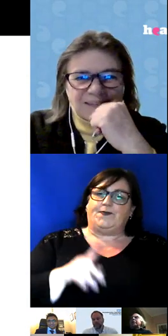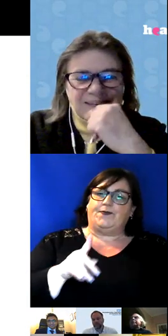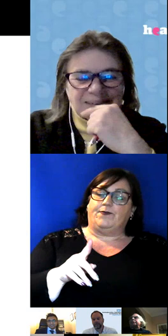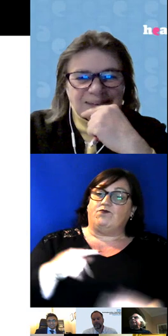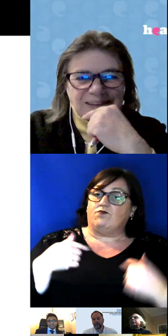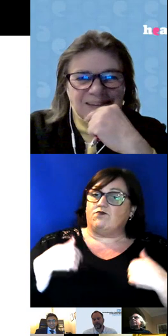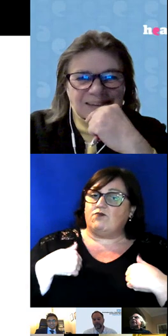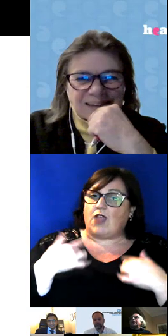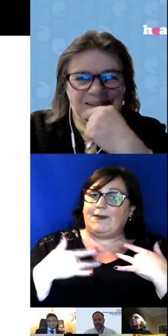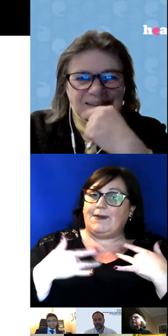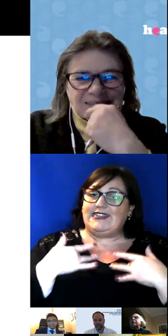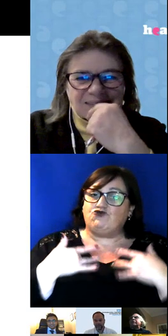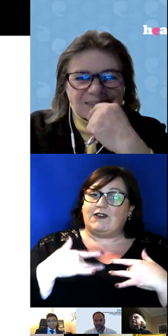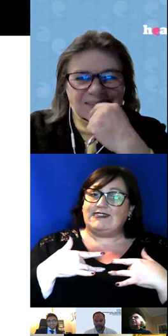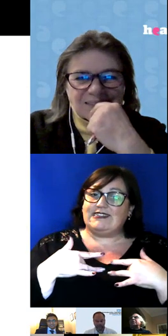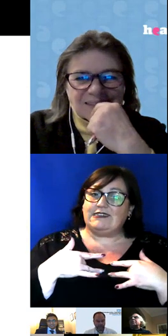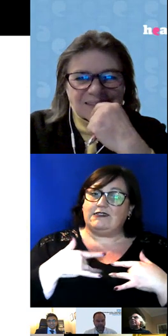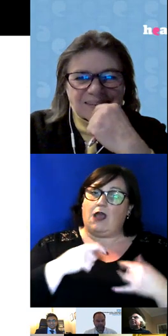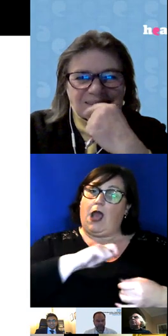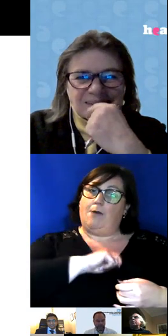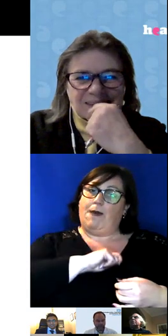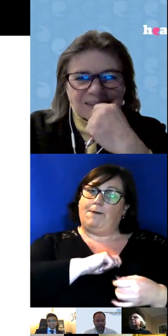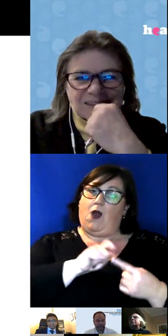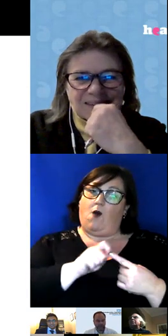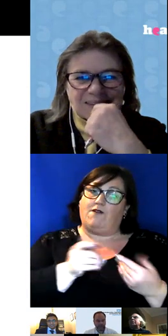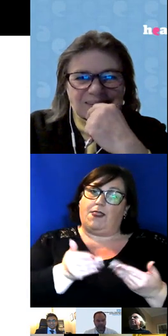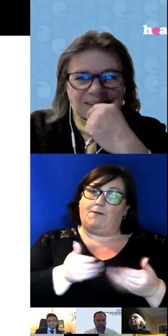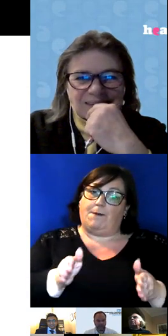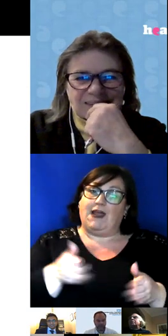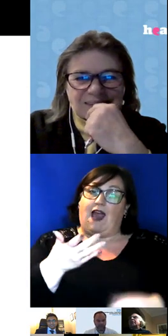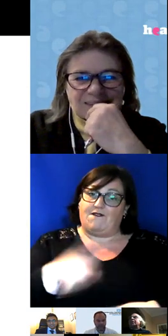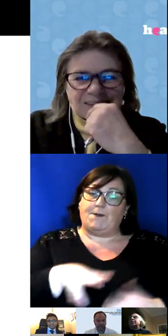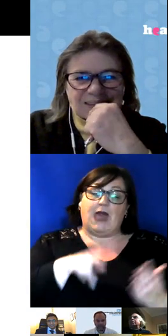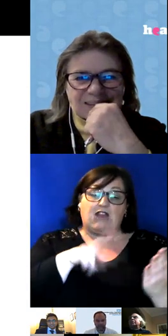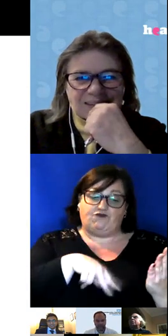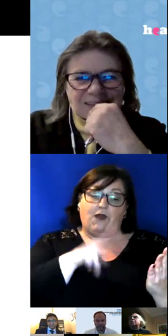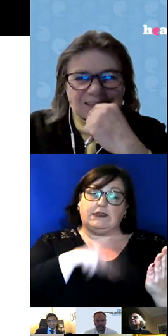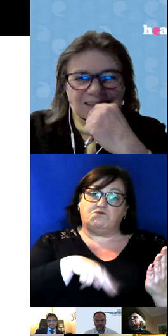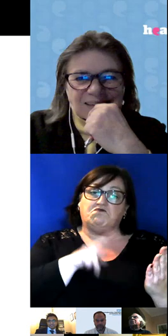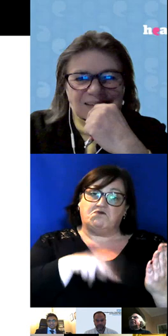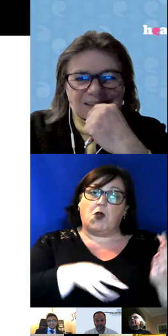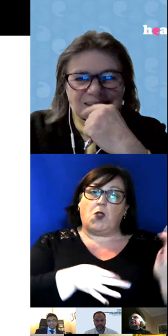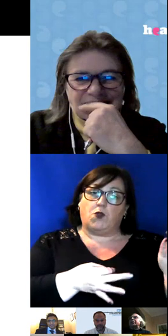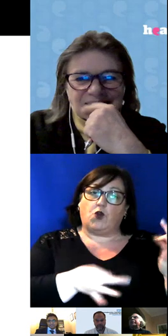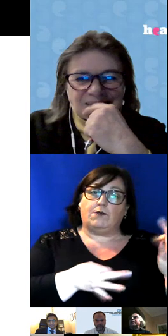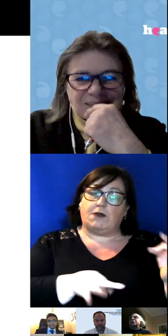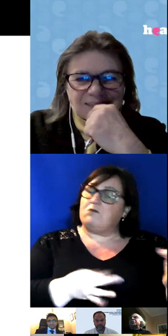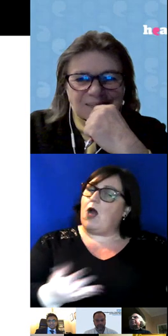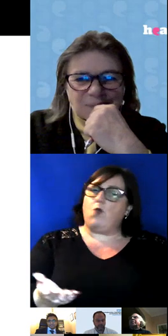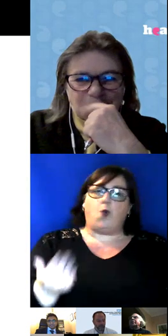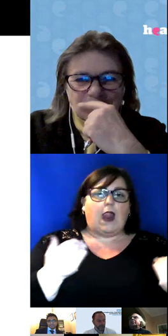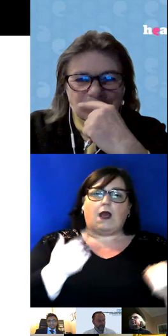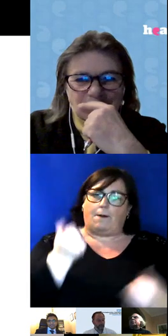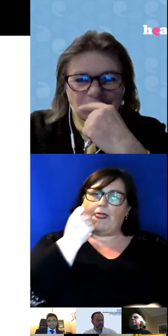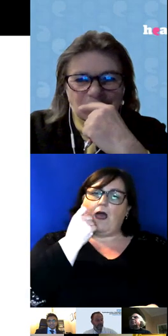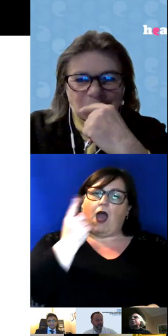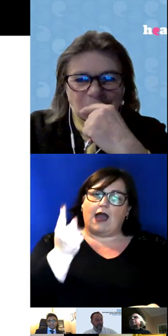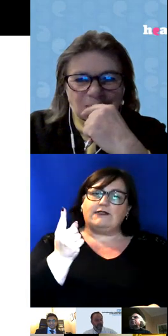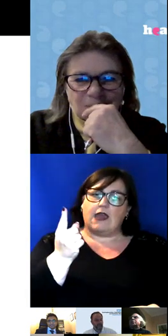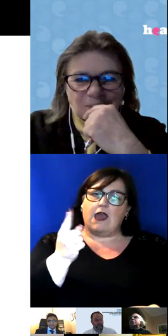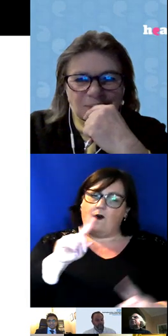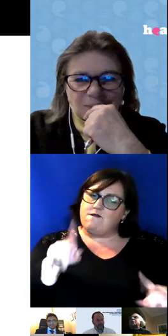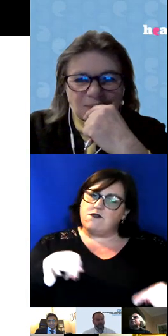public. I have read the document and I welcome particularly the tackling health inequalities and the prevention. There